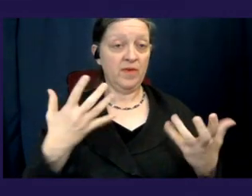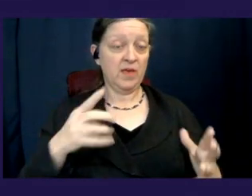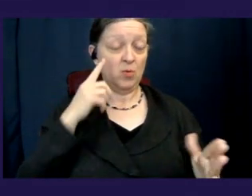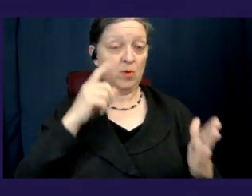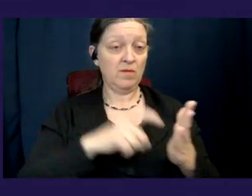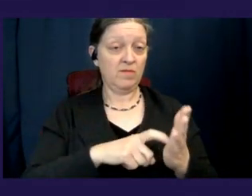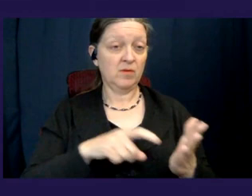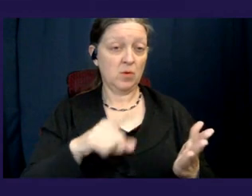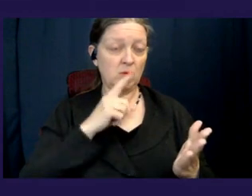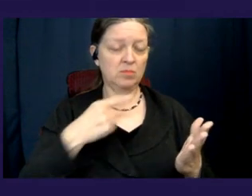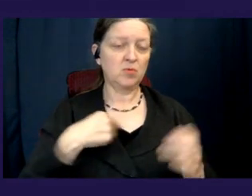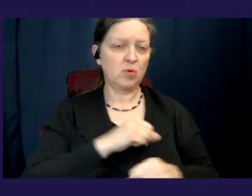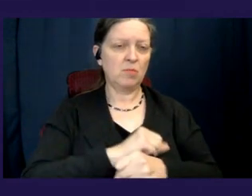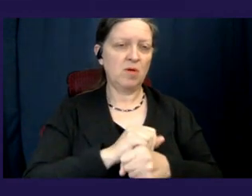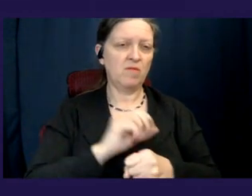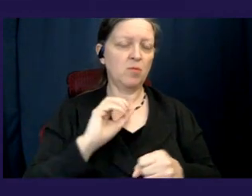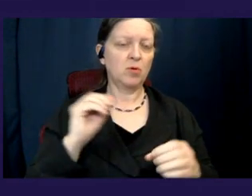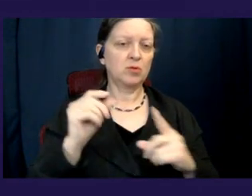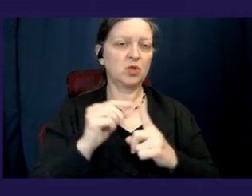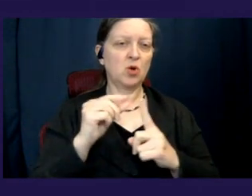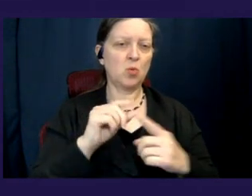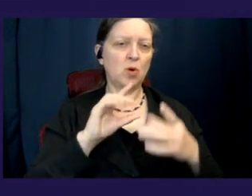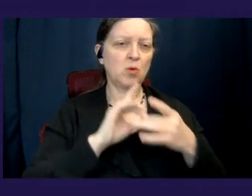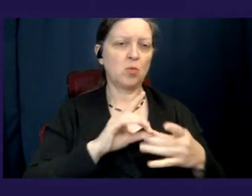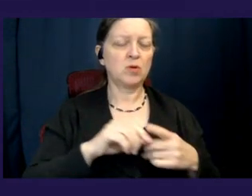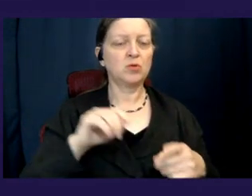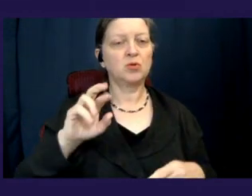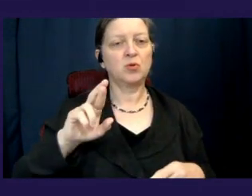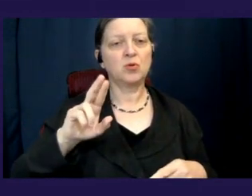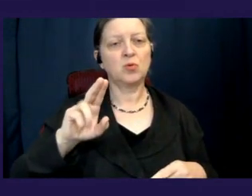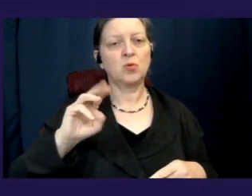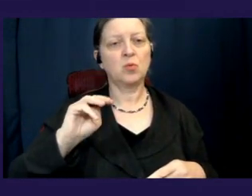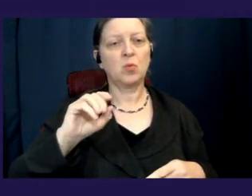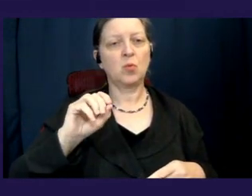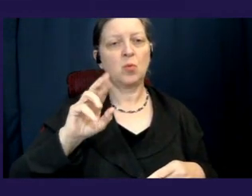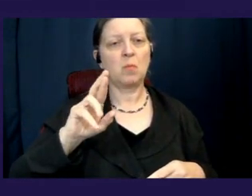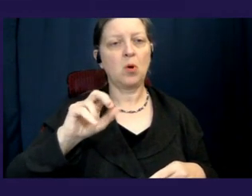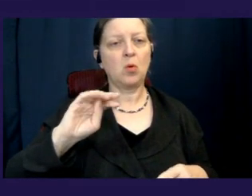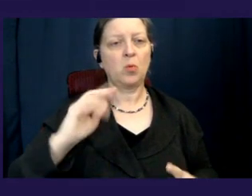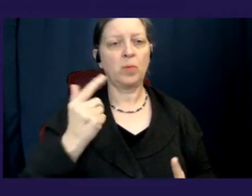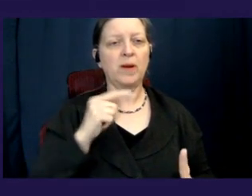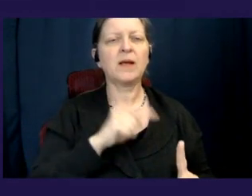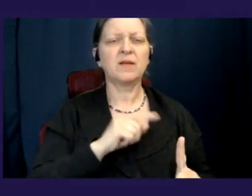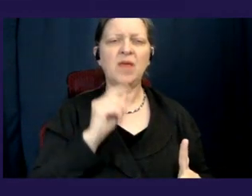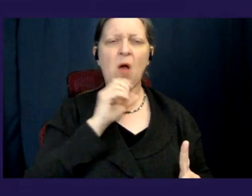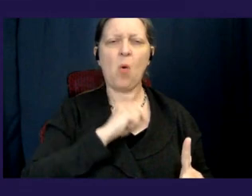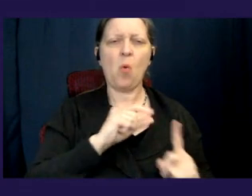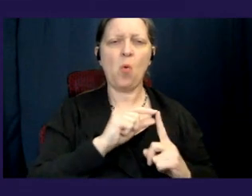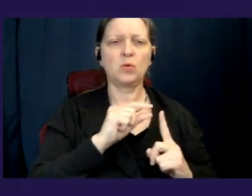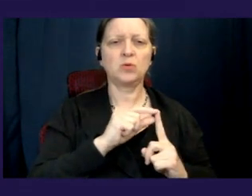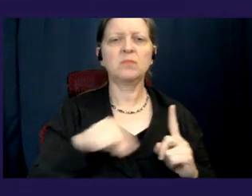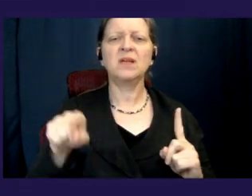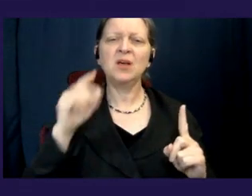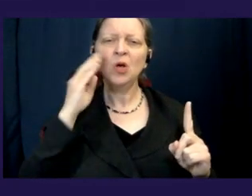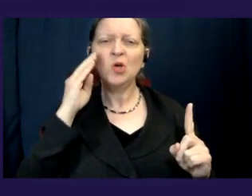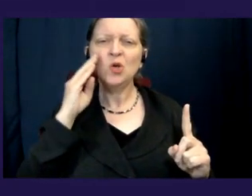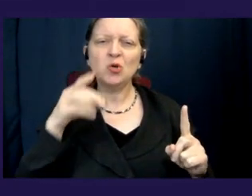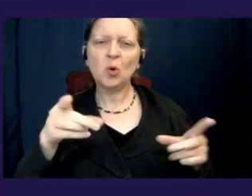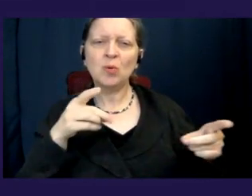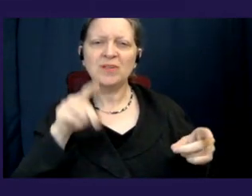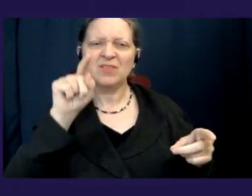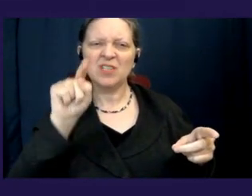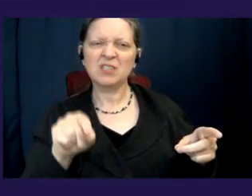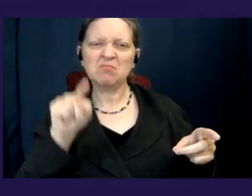work around an old term, and that is rumor. Next slide. You all know these definitions of mis and